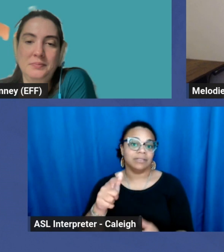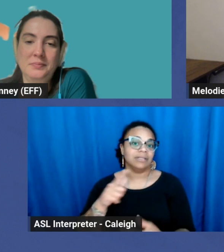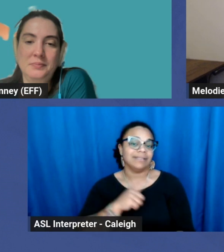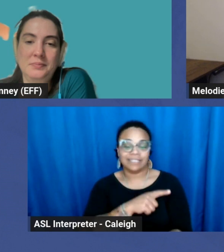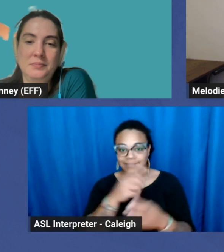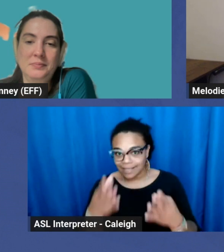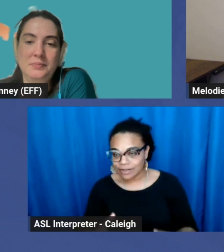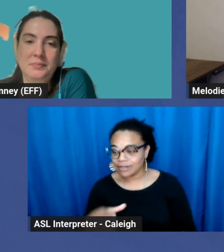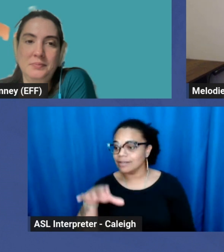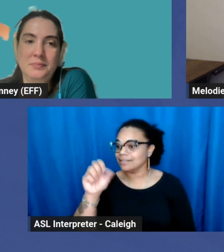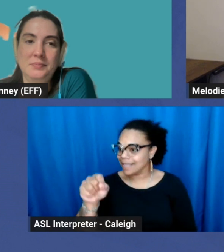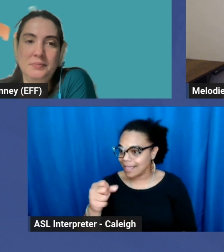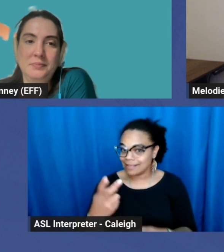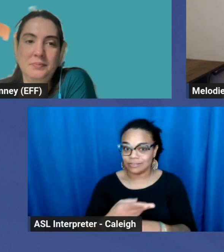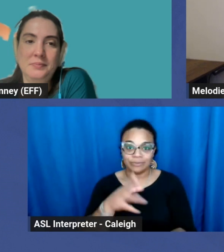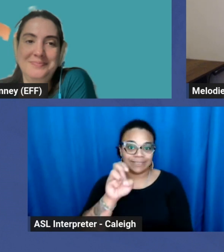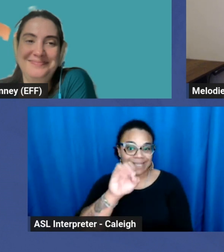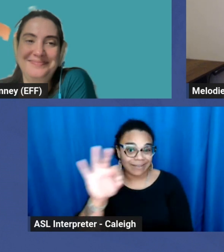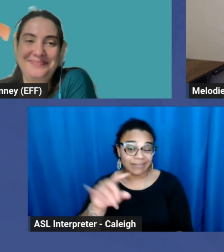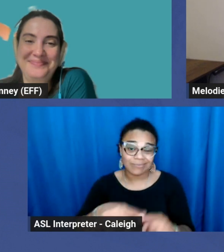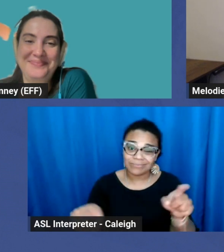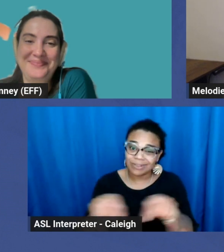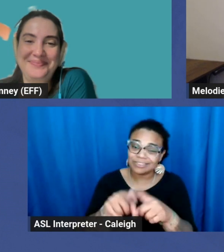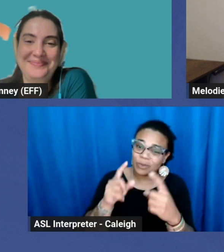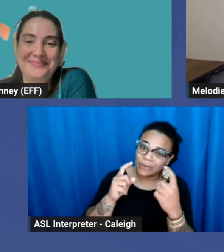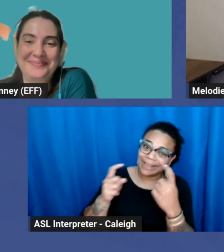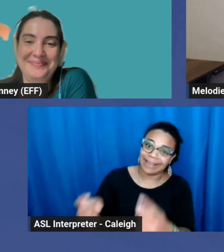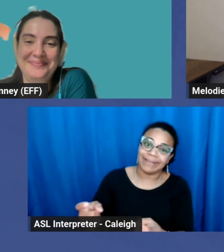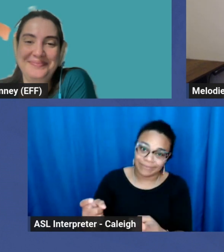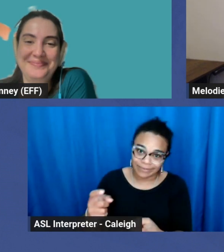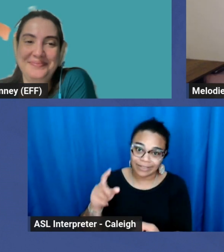also give to Woodhull and to